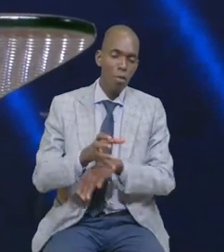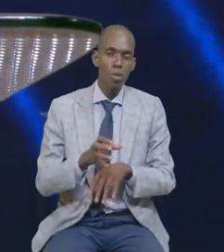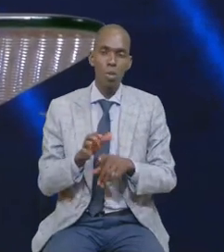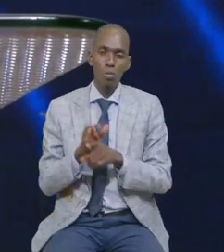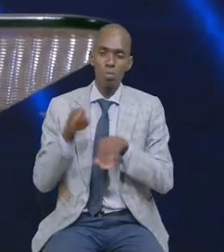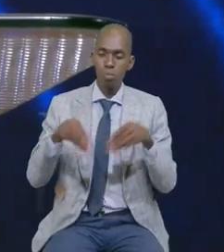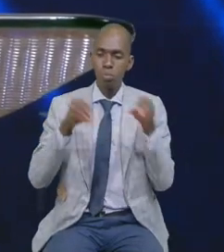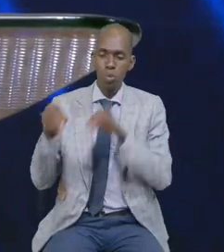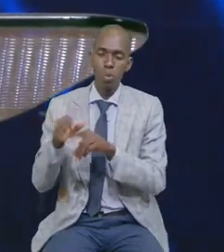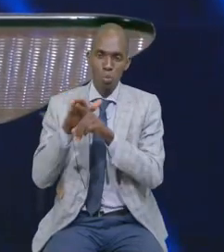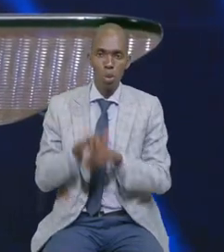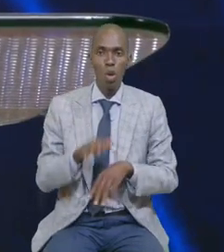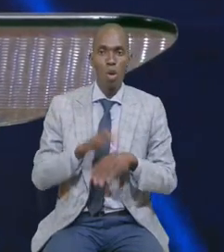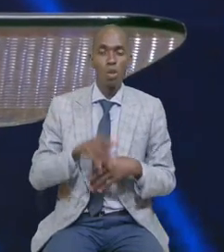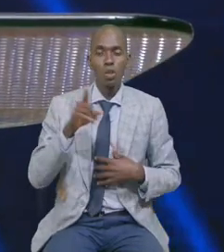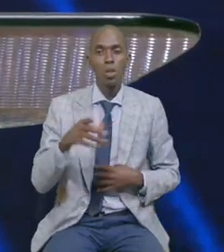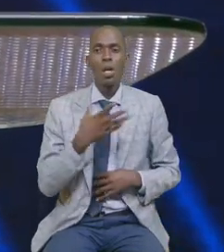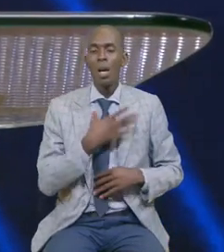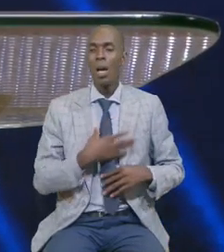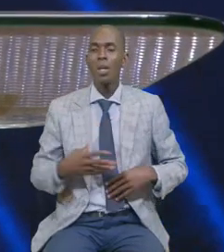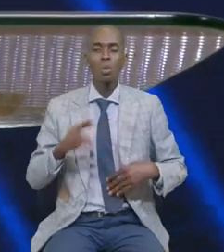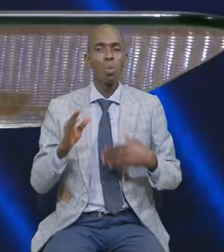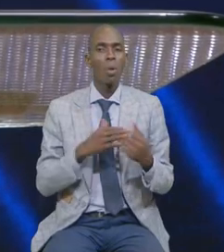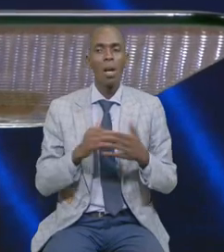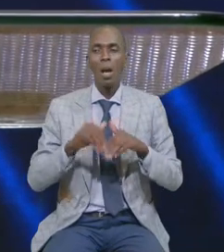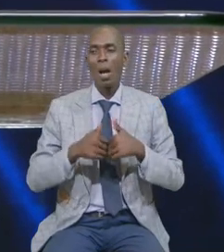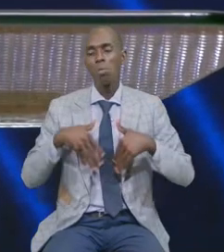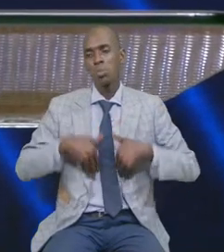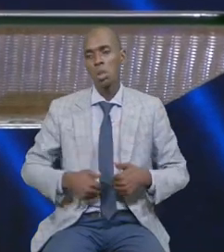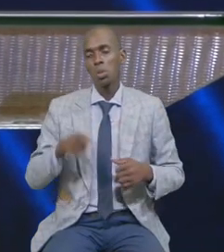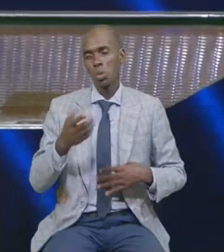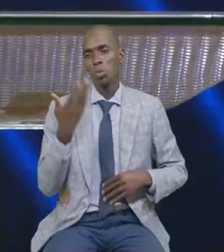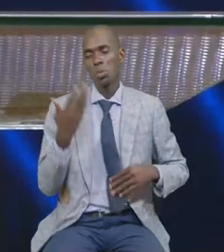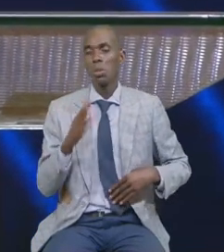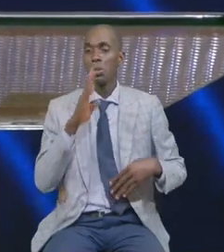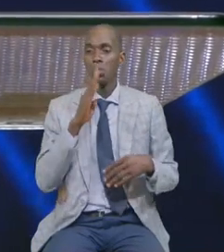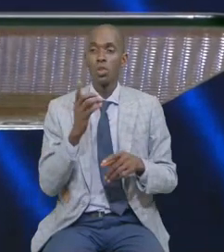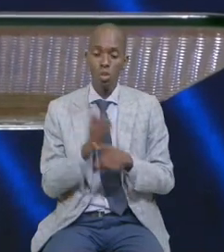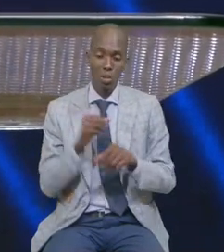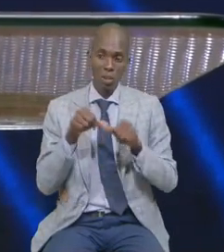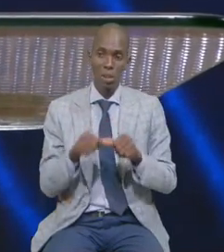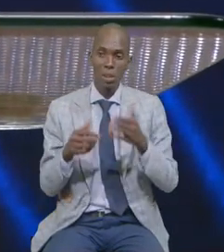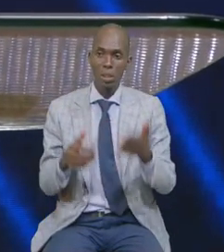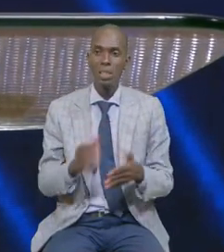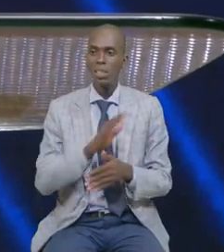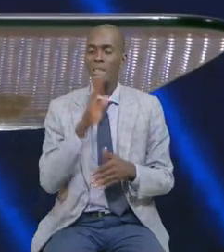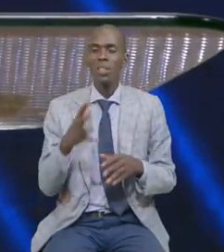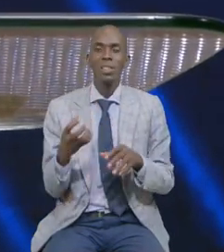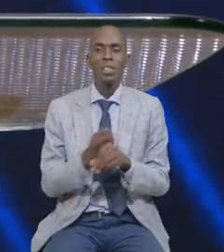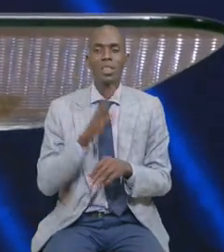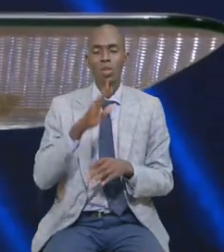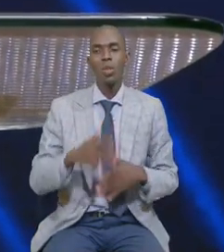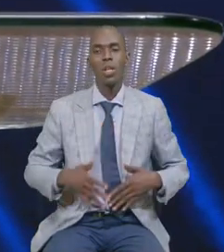pressure they give you, and however tired you may be, just stay there. Never take your life,